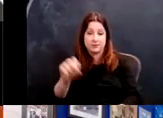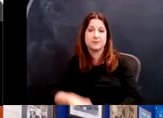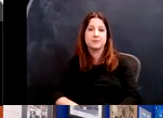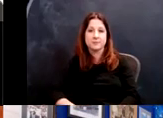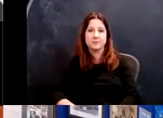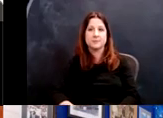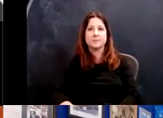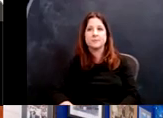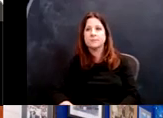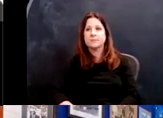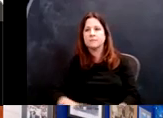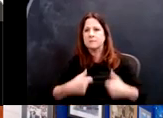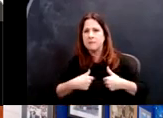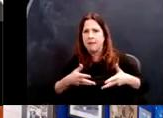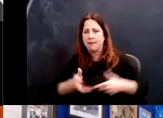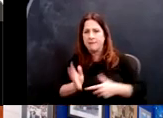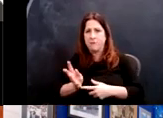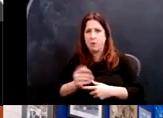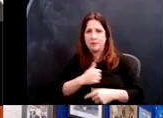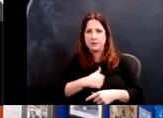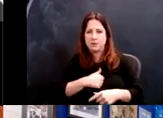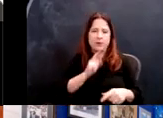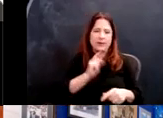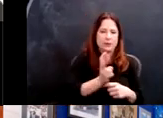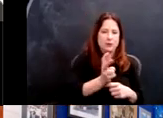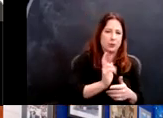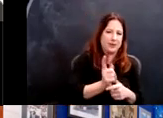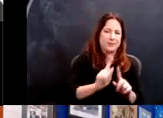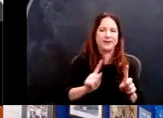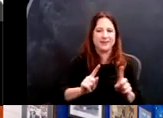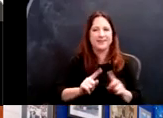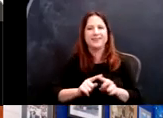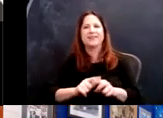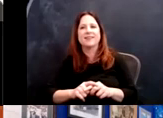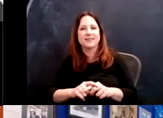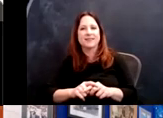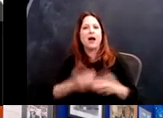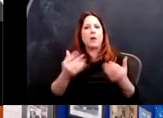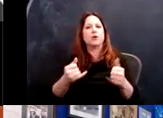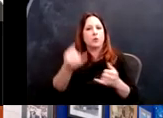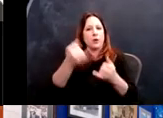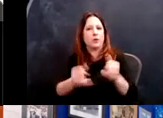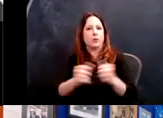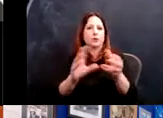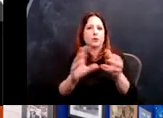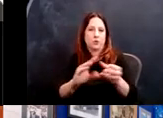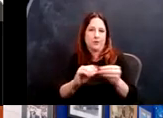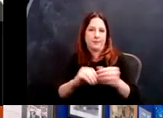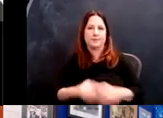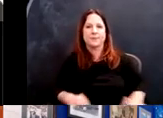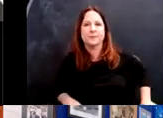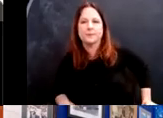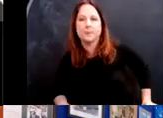I have about 4 minutes. I only need 2 minutes of it, but I want to finish up telling a story.